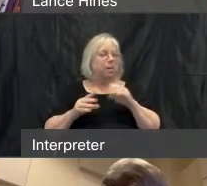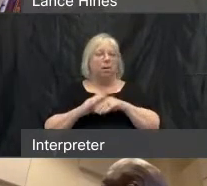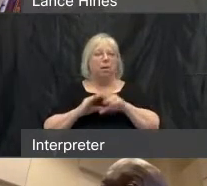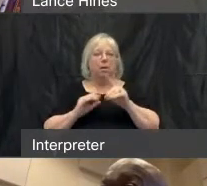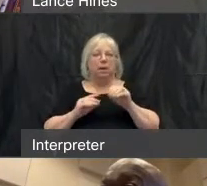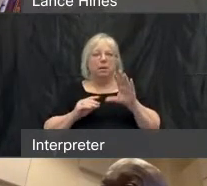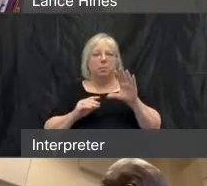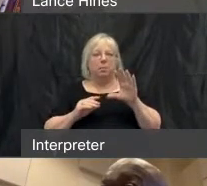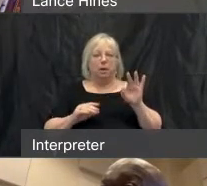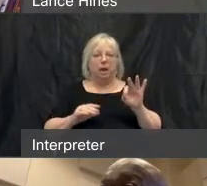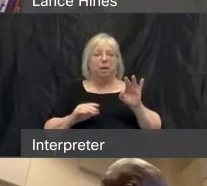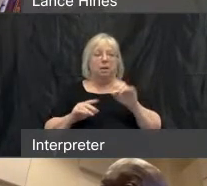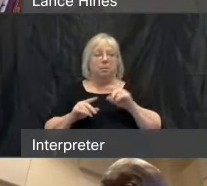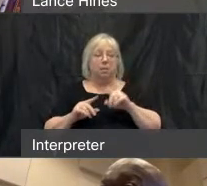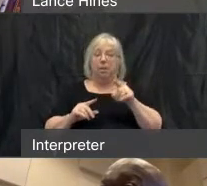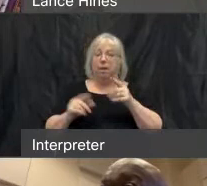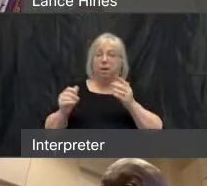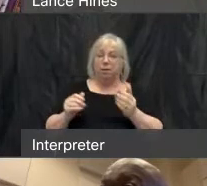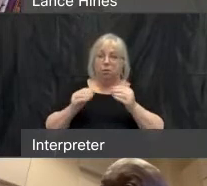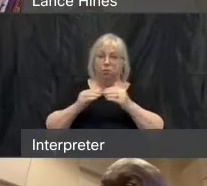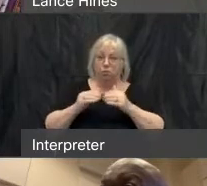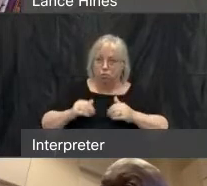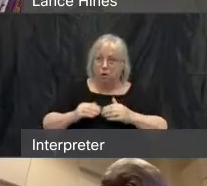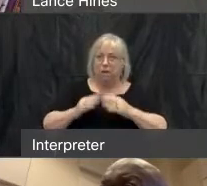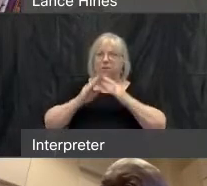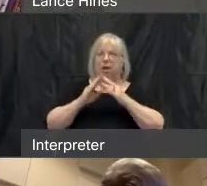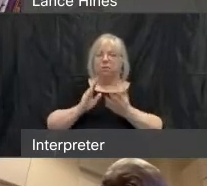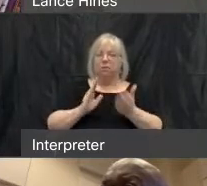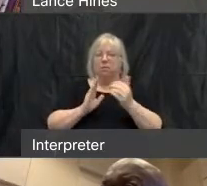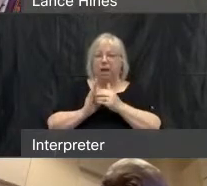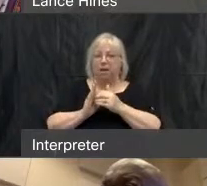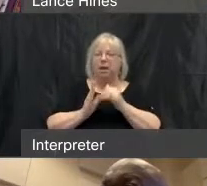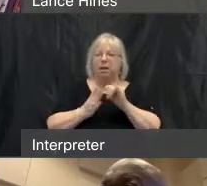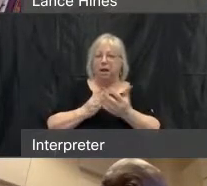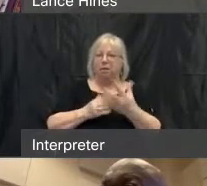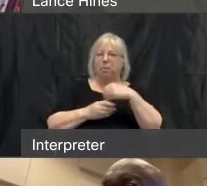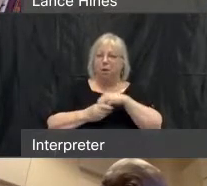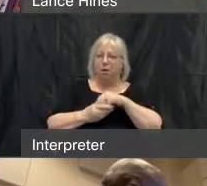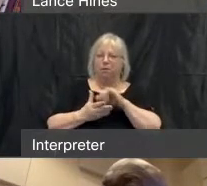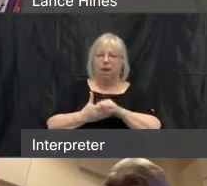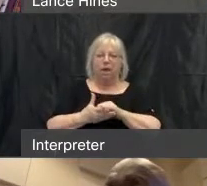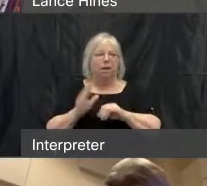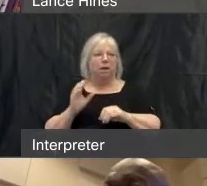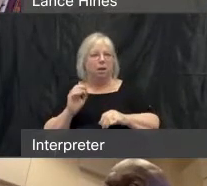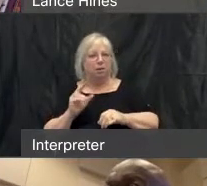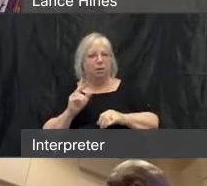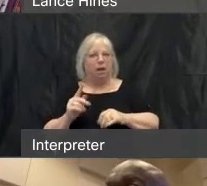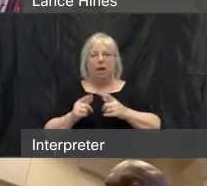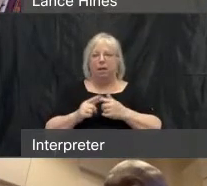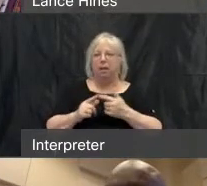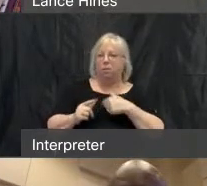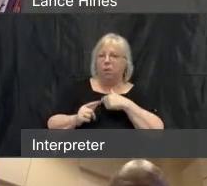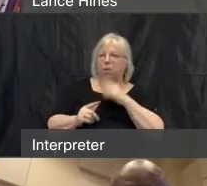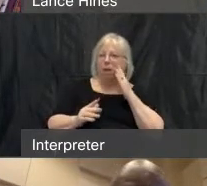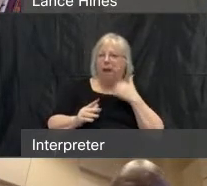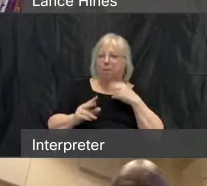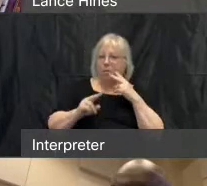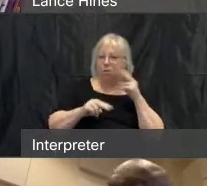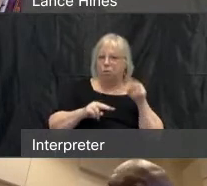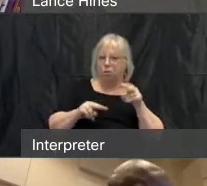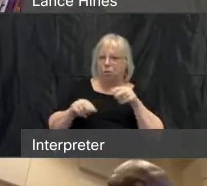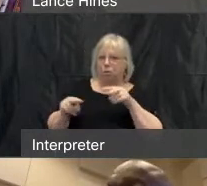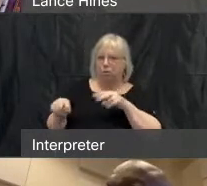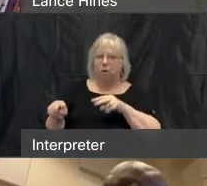But this revitalization in the neighborhoods is a part of that. Okay. And then they're going to have tours as well. Right.